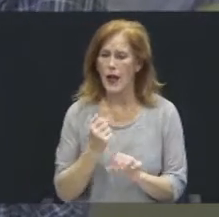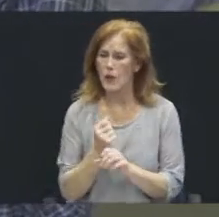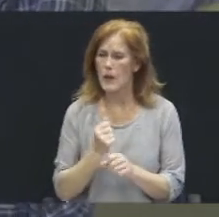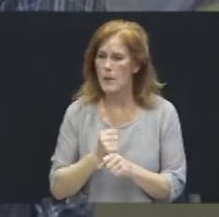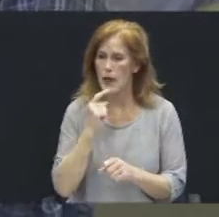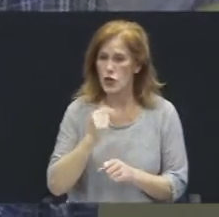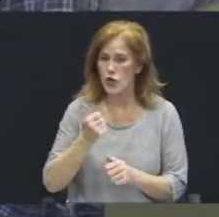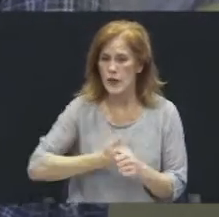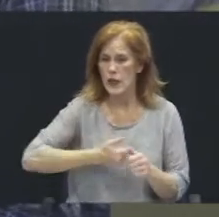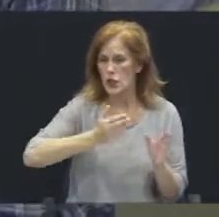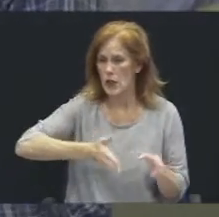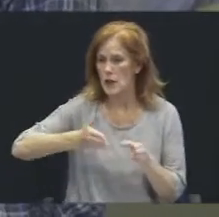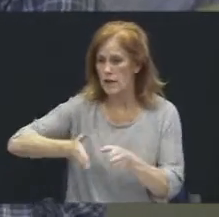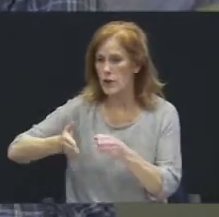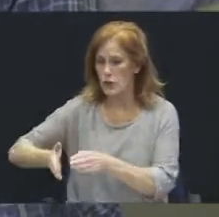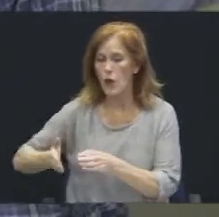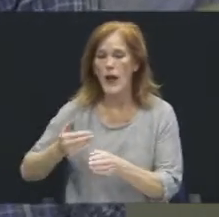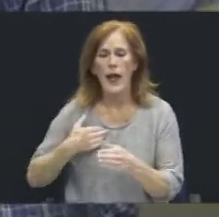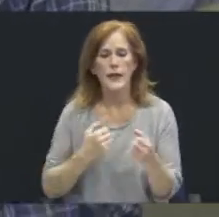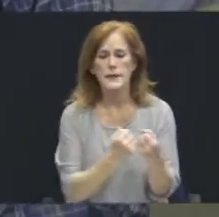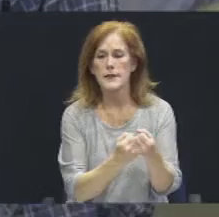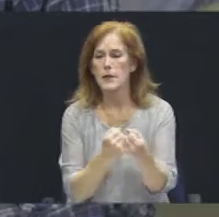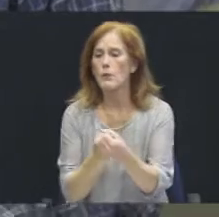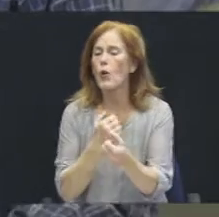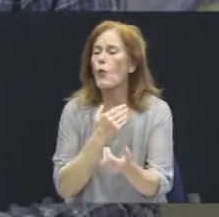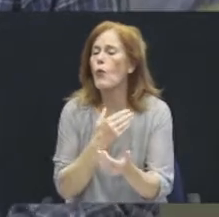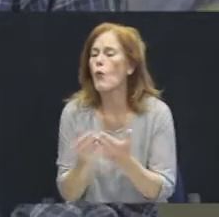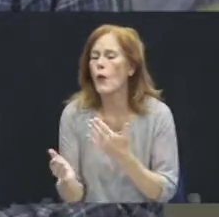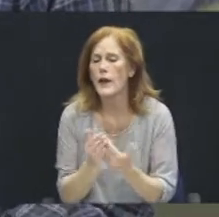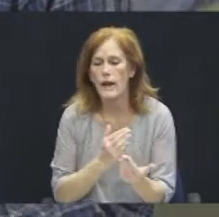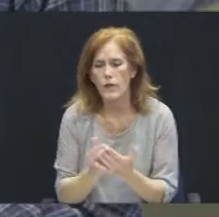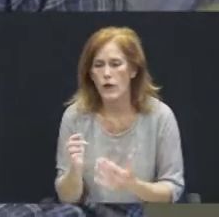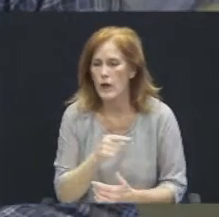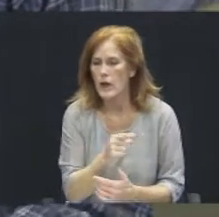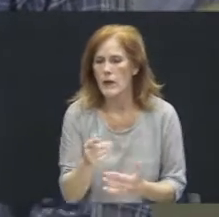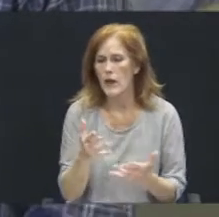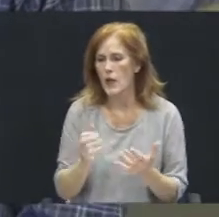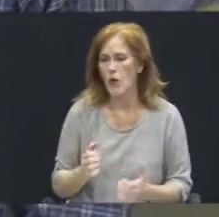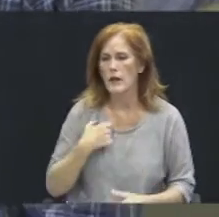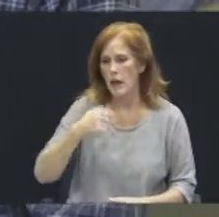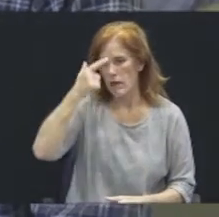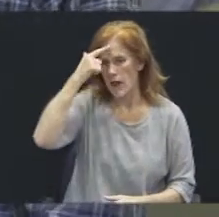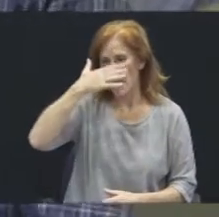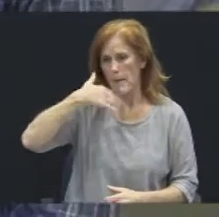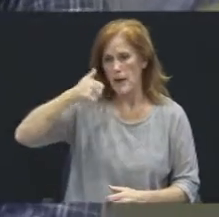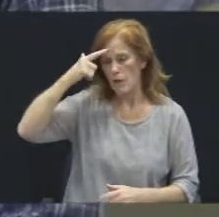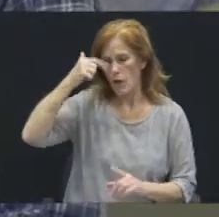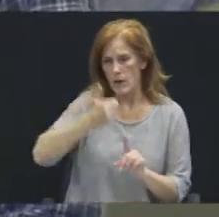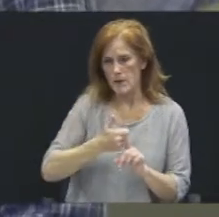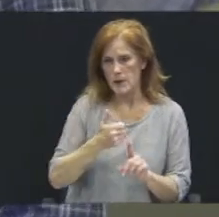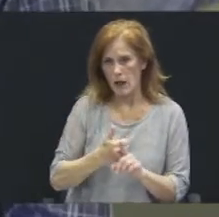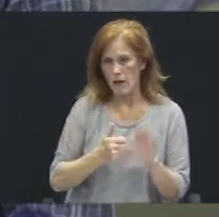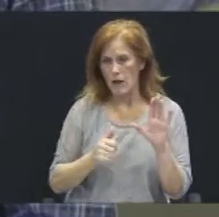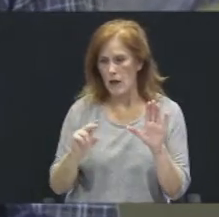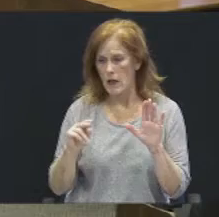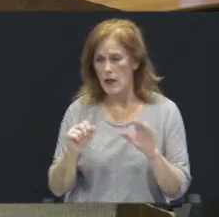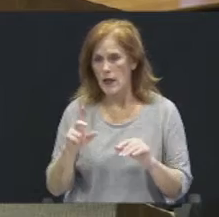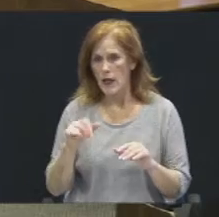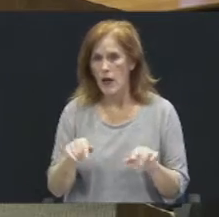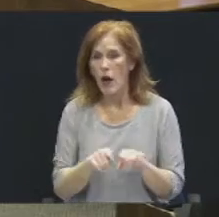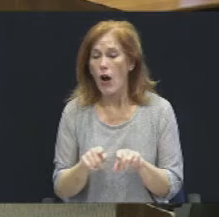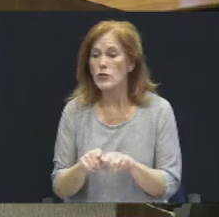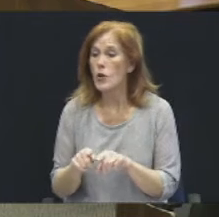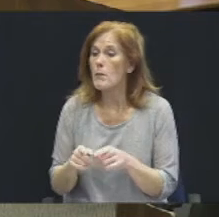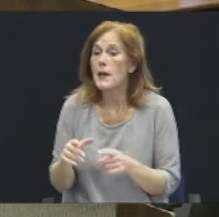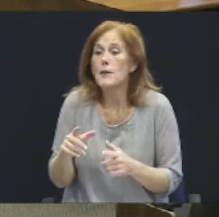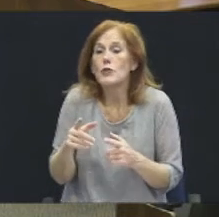supports to pursue whatever pathway they feel like is best for them. As well as to try work to be